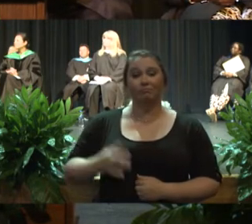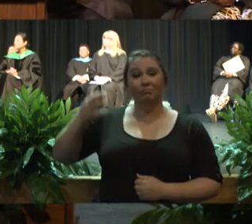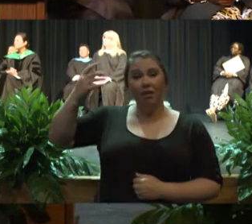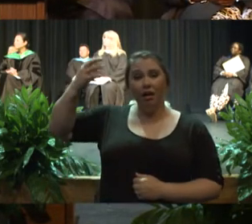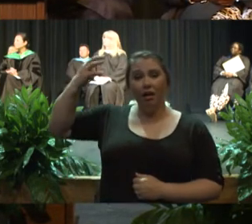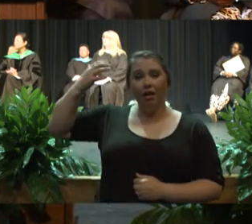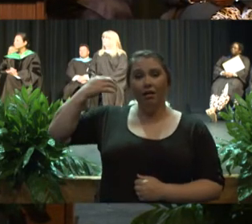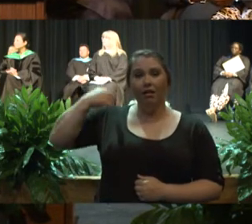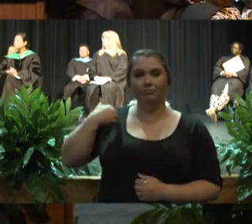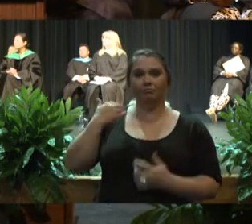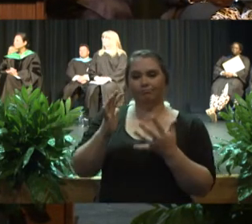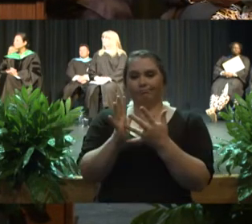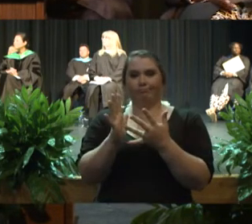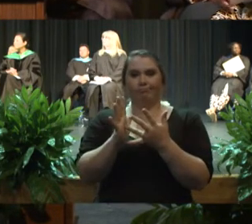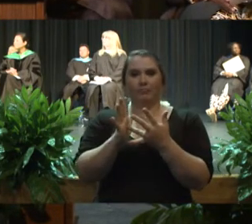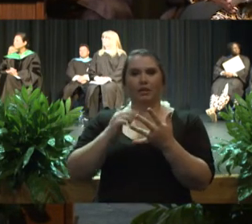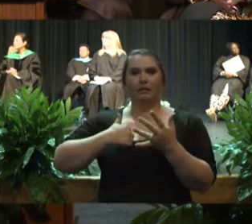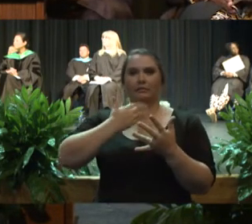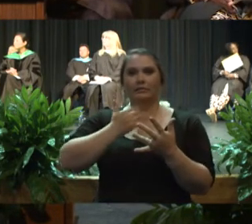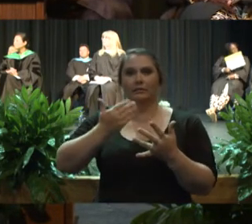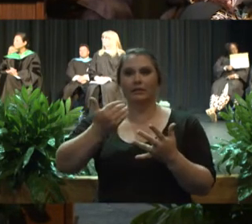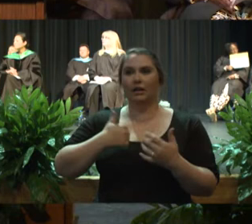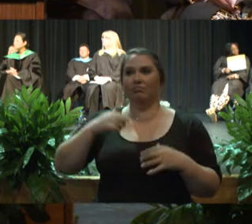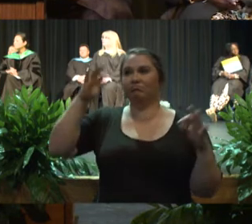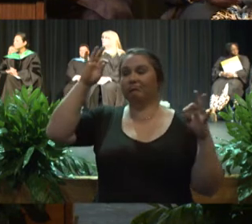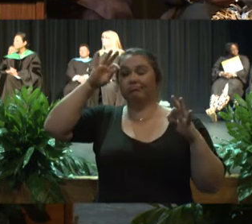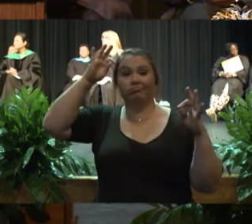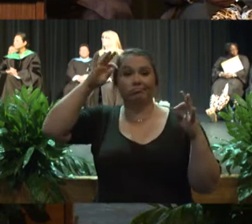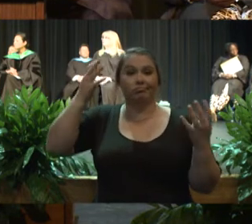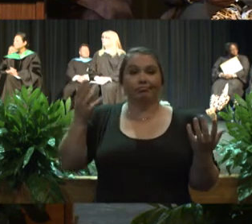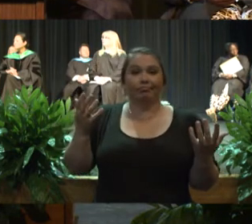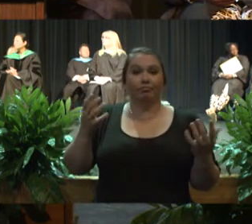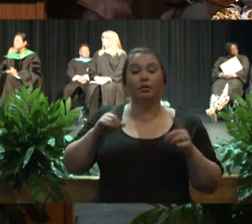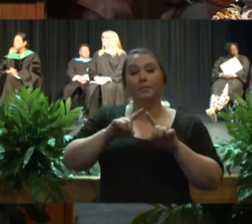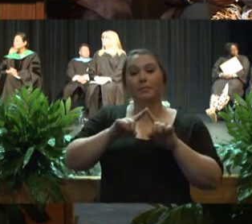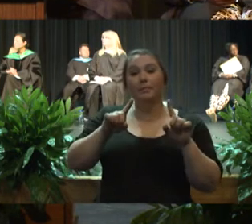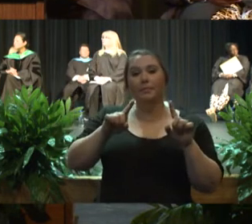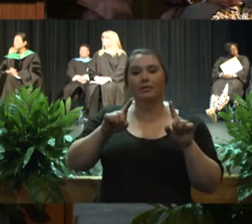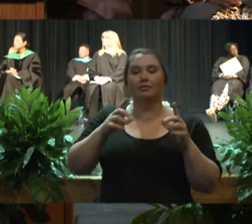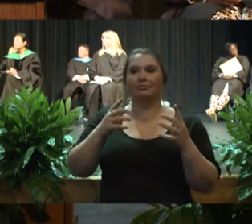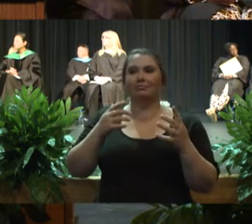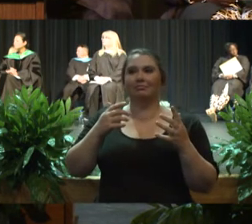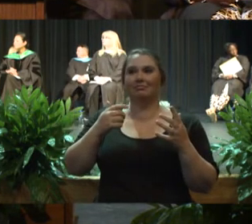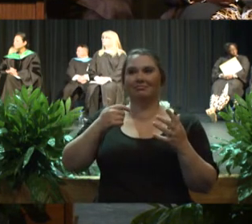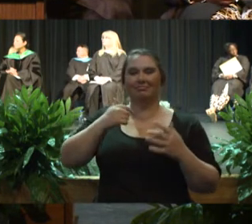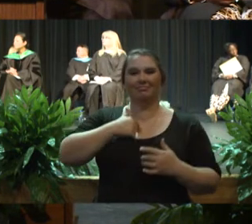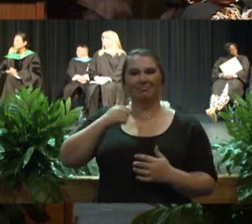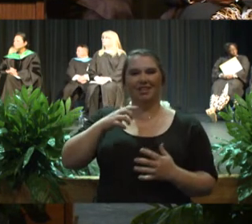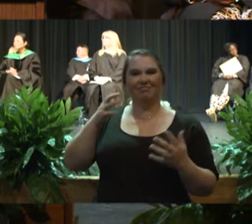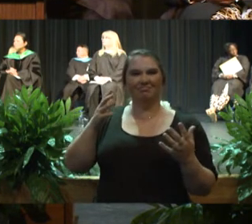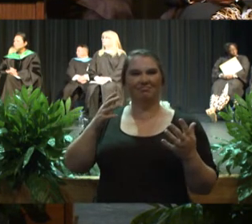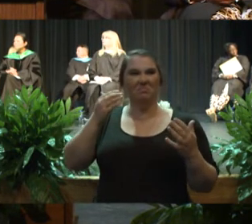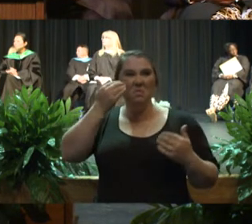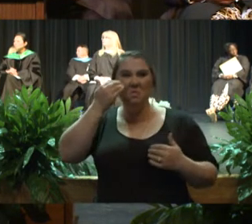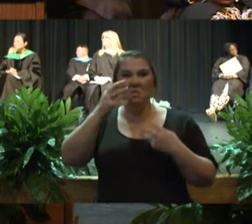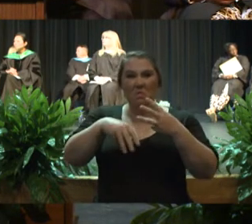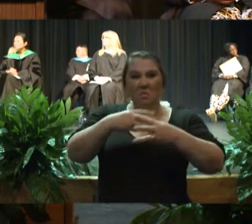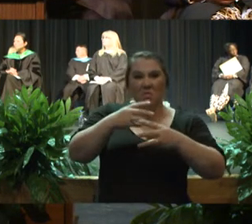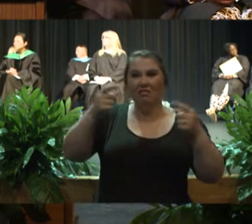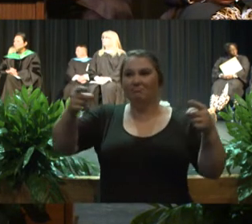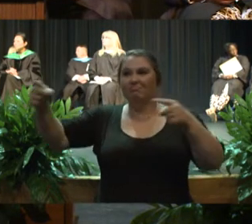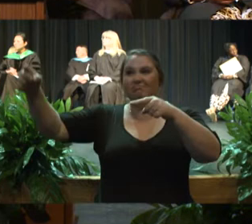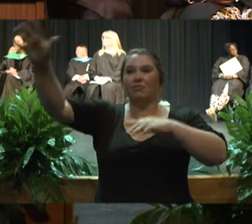When I started high school, I was a clueless 15-year-old with big dreams. However, I had absolutely no clue as to how the world